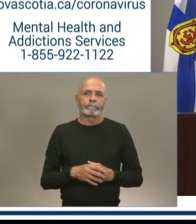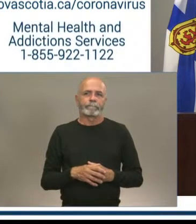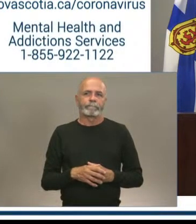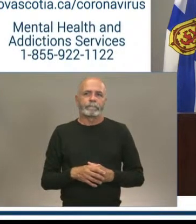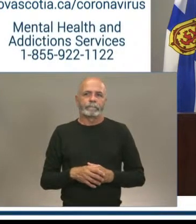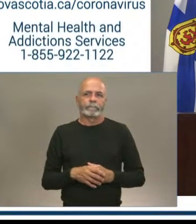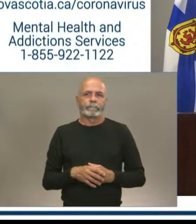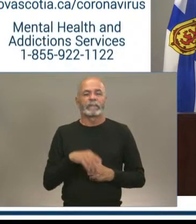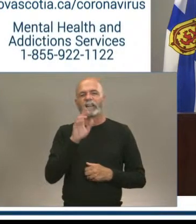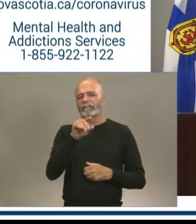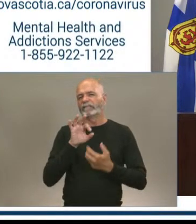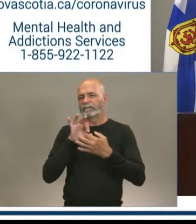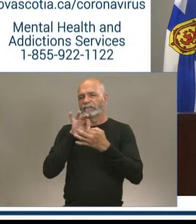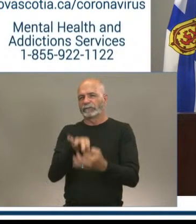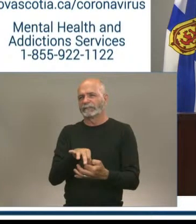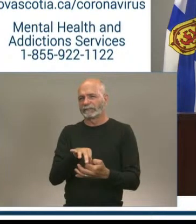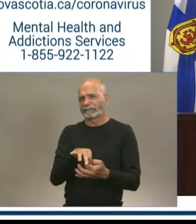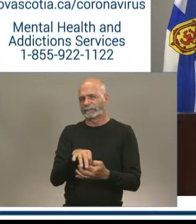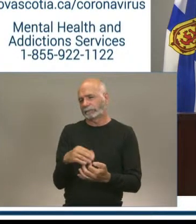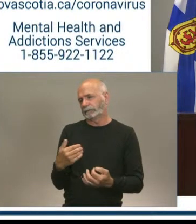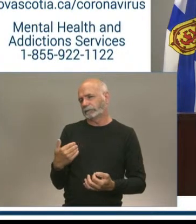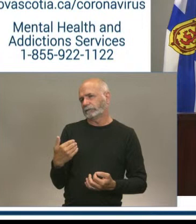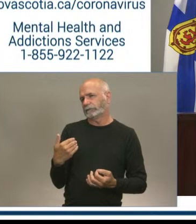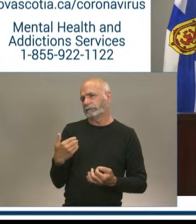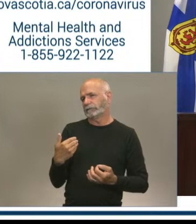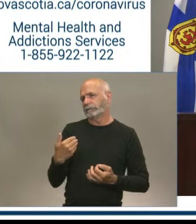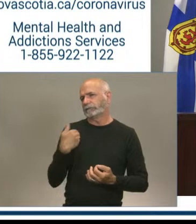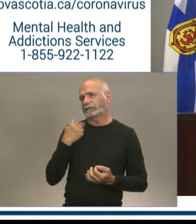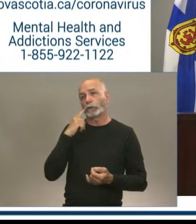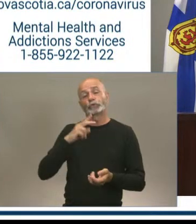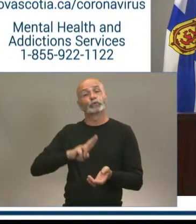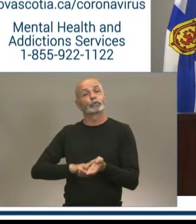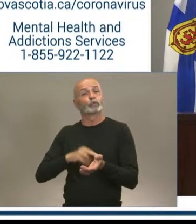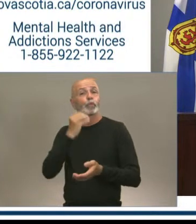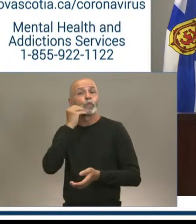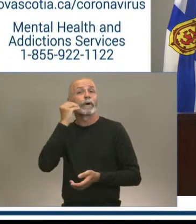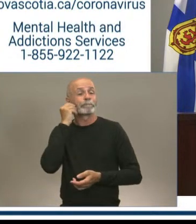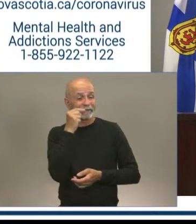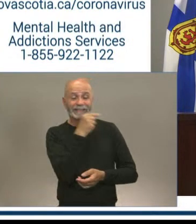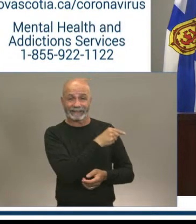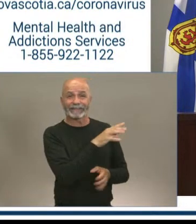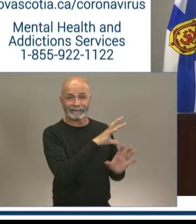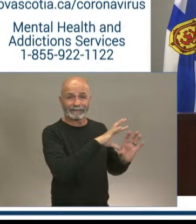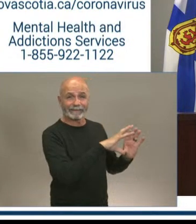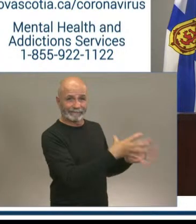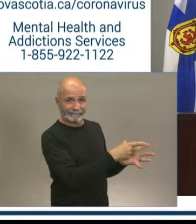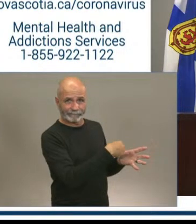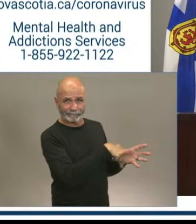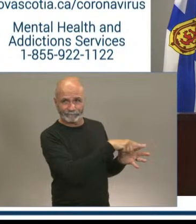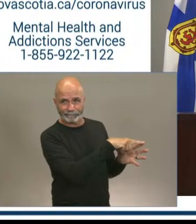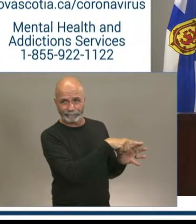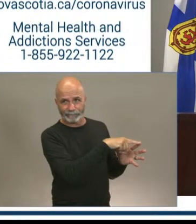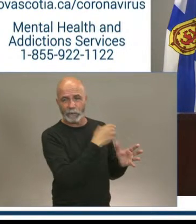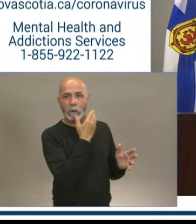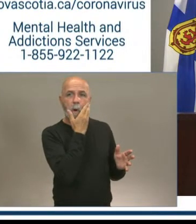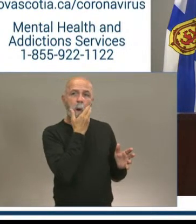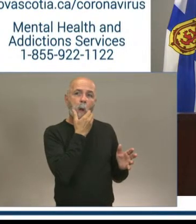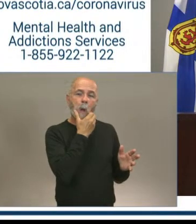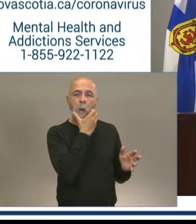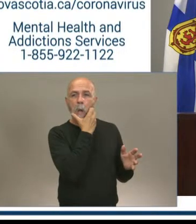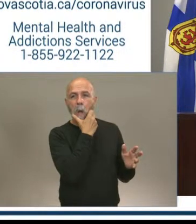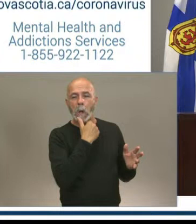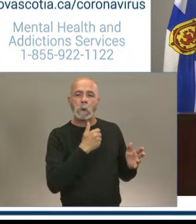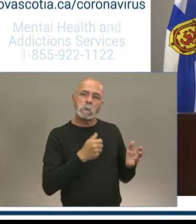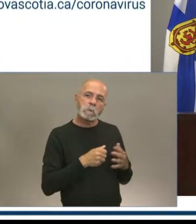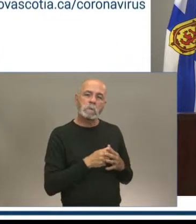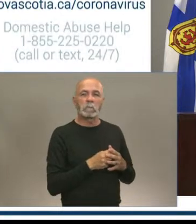what Natasha Pace asked you earlier about long-term care. despite the fact that you are giving them some